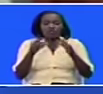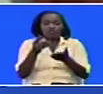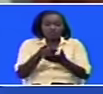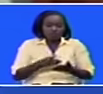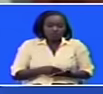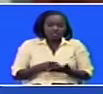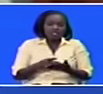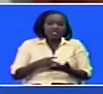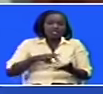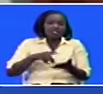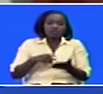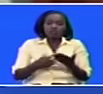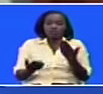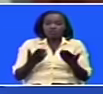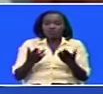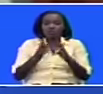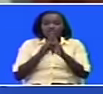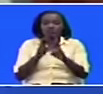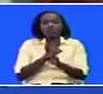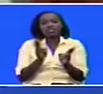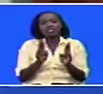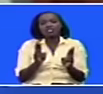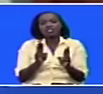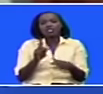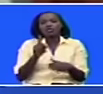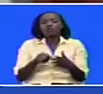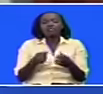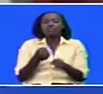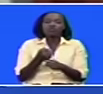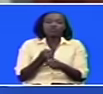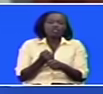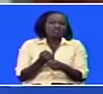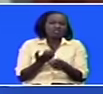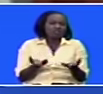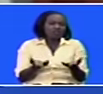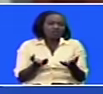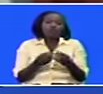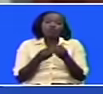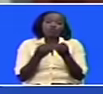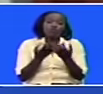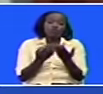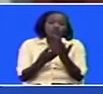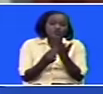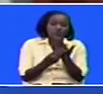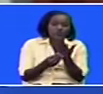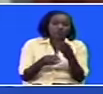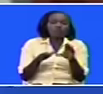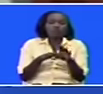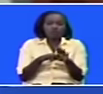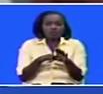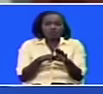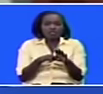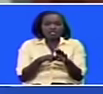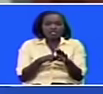that the report was ready, and probably what is just being done is to produce copies for the members, because we